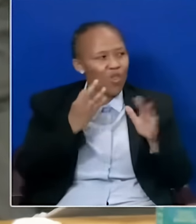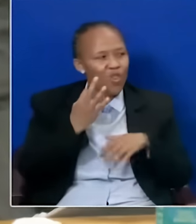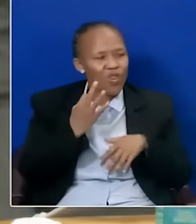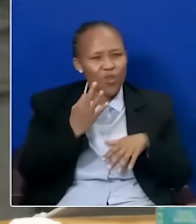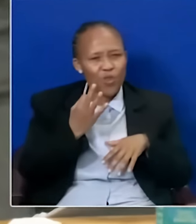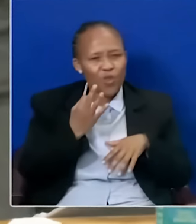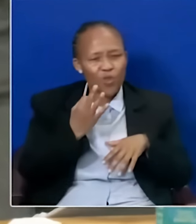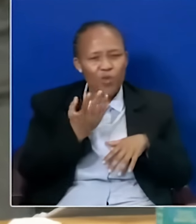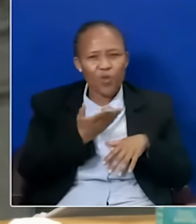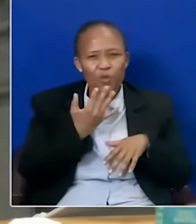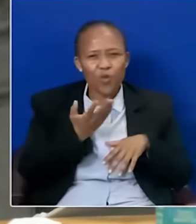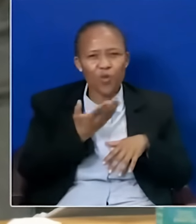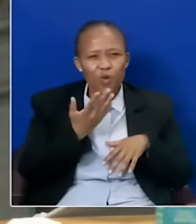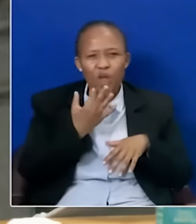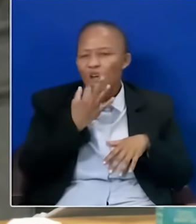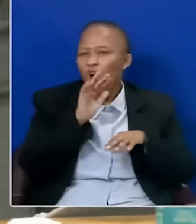just over 3 months,